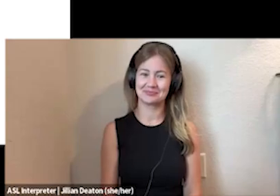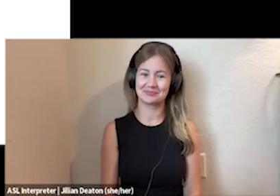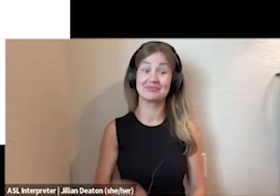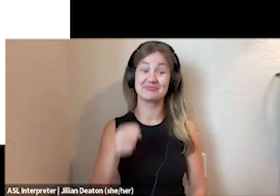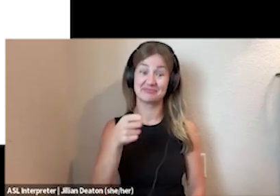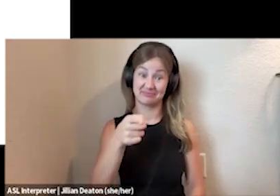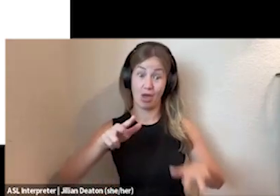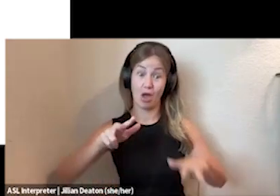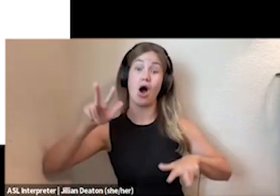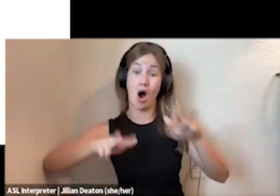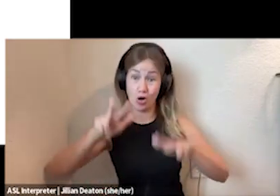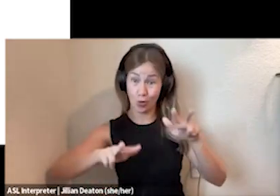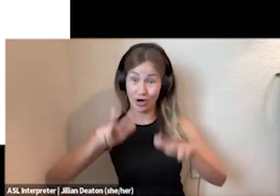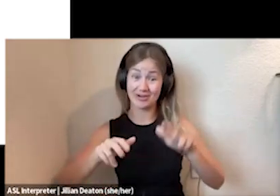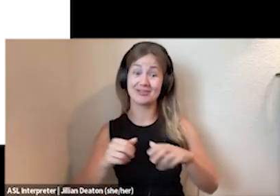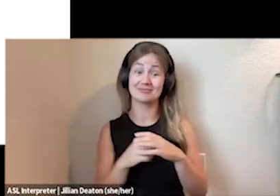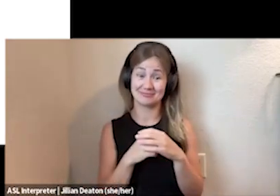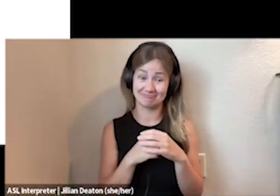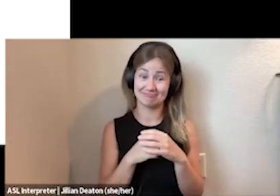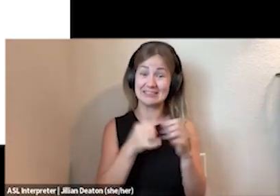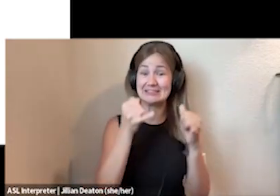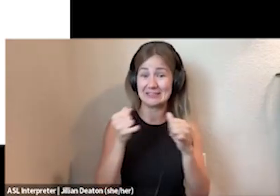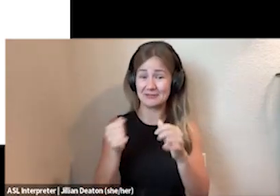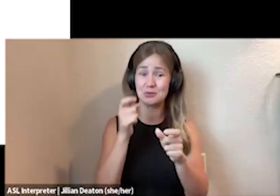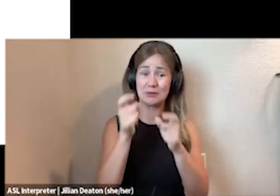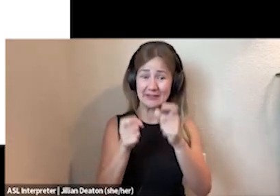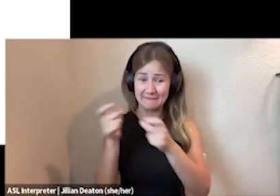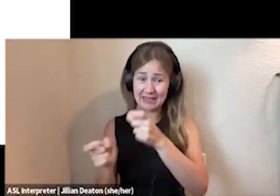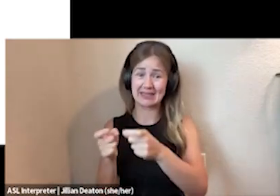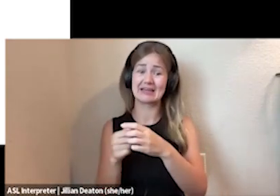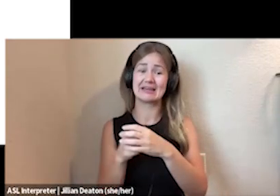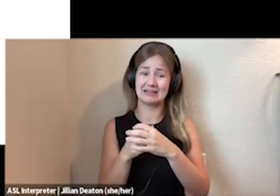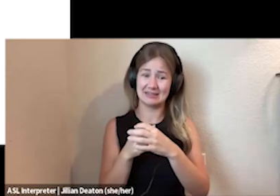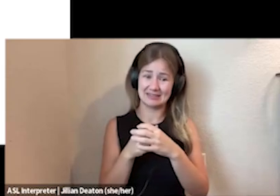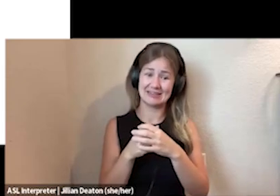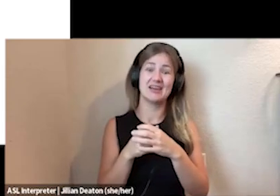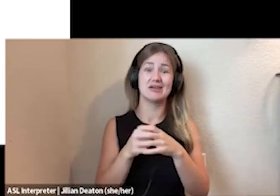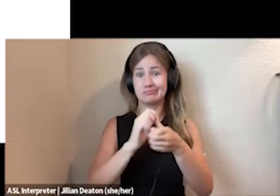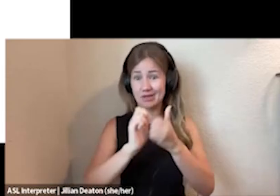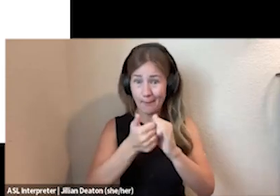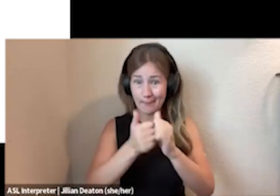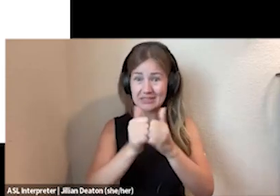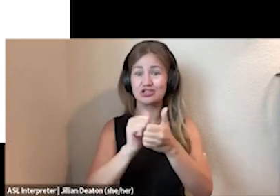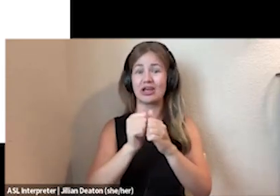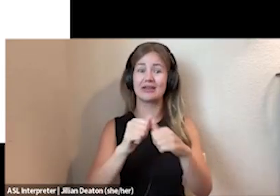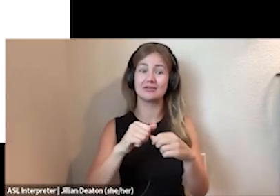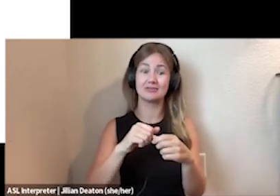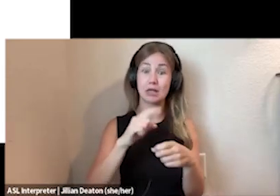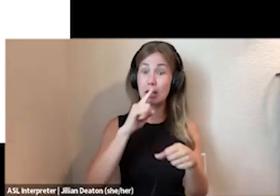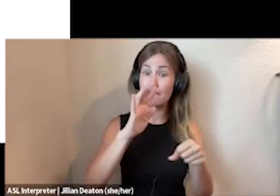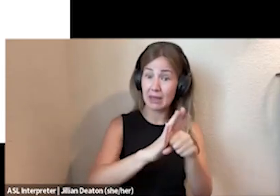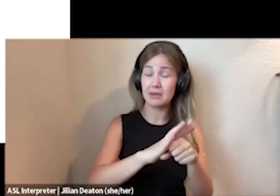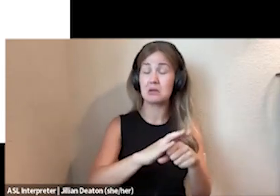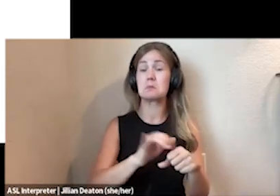Awkward. Okay, great. Individual giving, the vast mystery, uncertainty, competition, commitment.